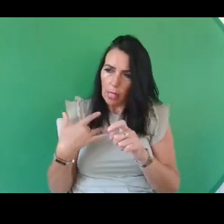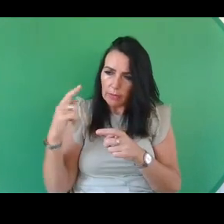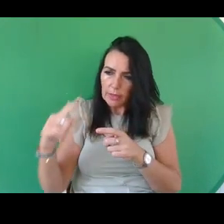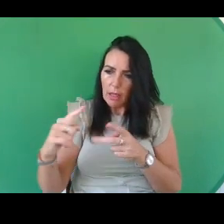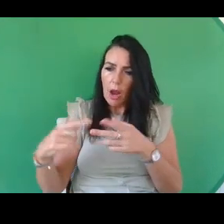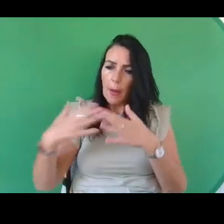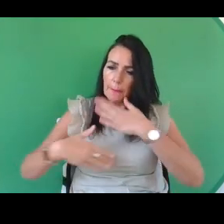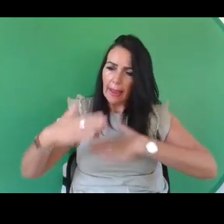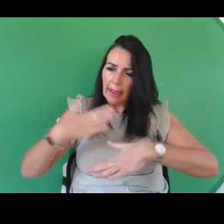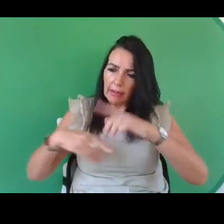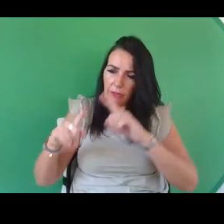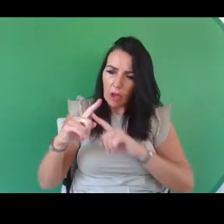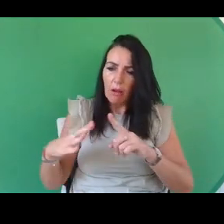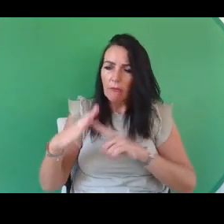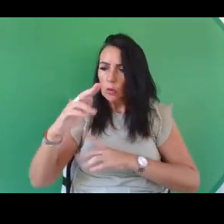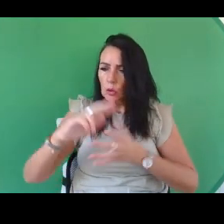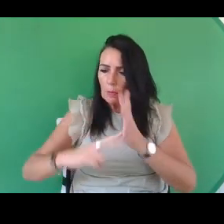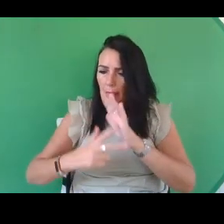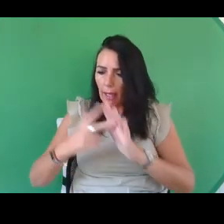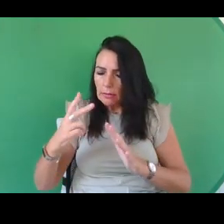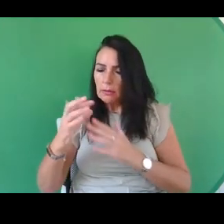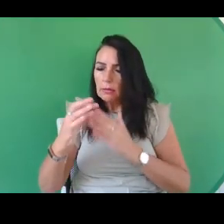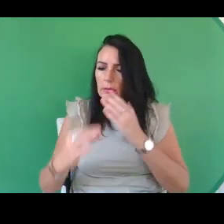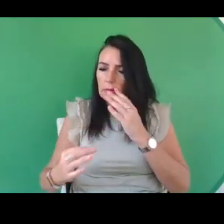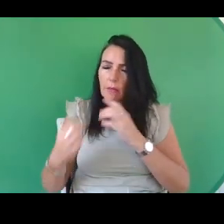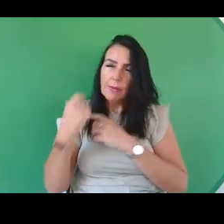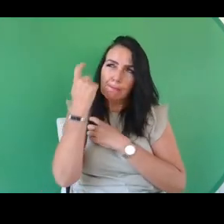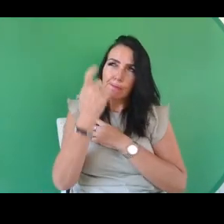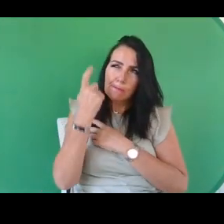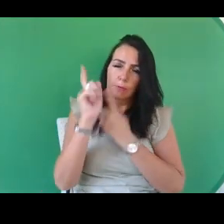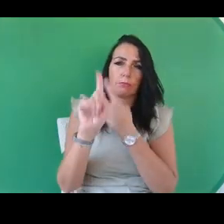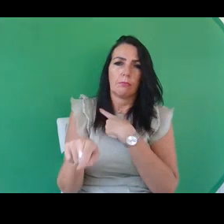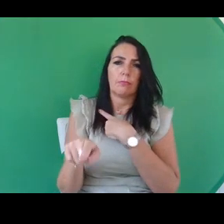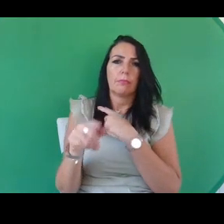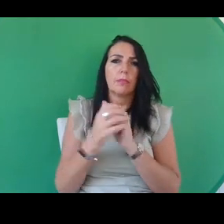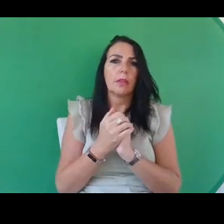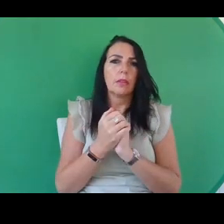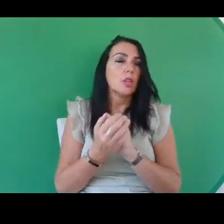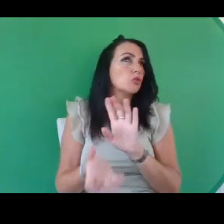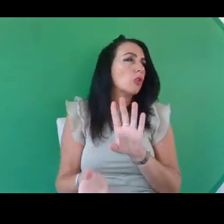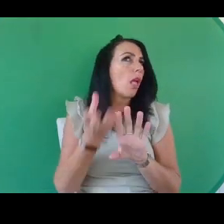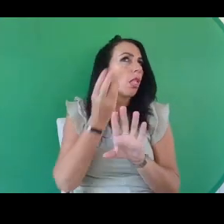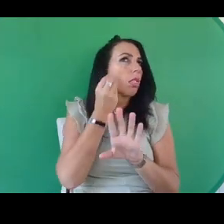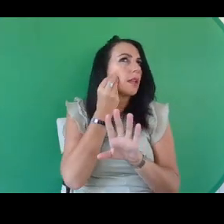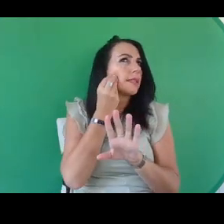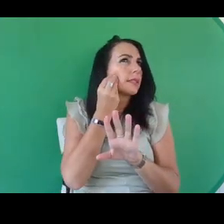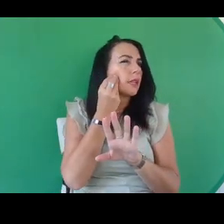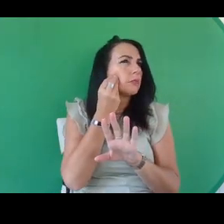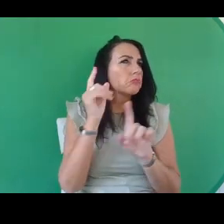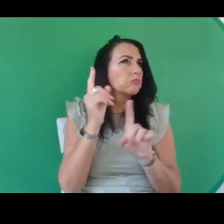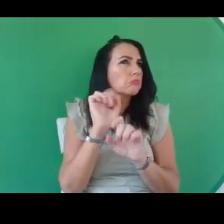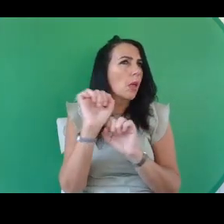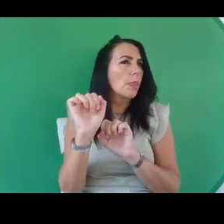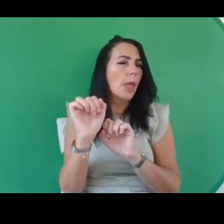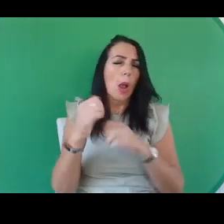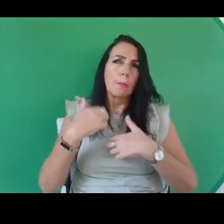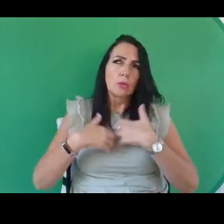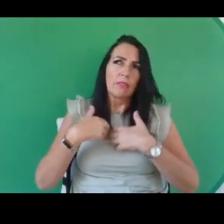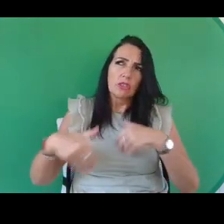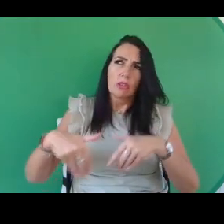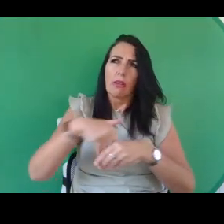on. If you already have to ask some questions, listen for answers that give you clues to the householder's motivations.